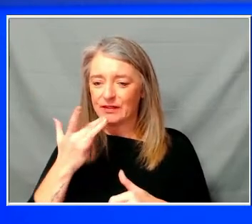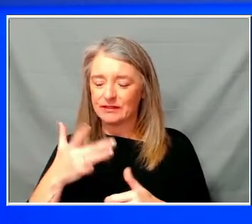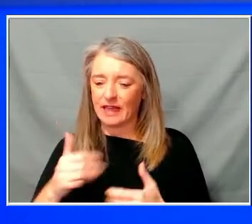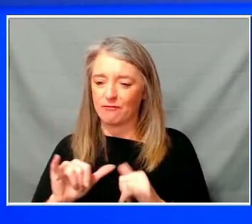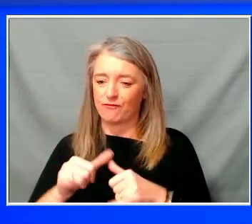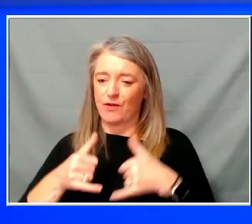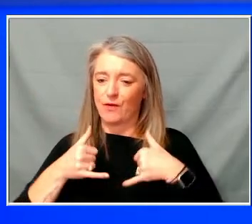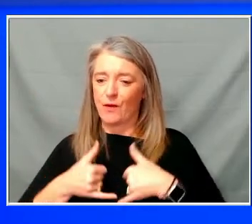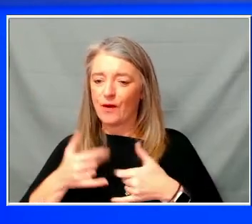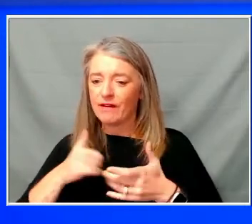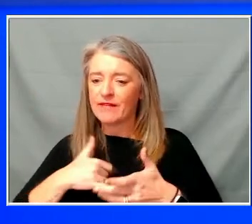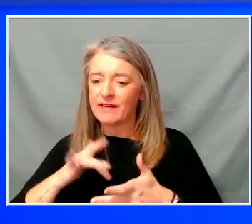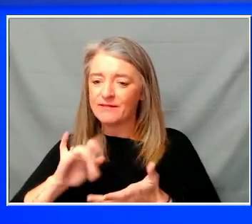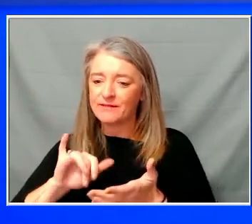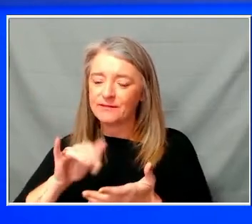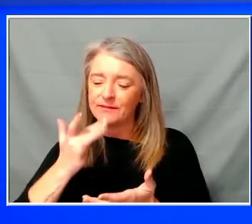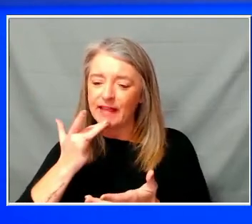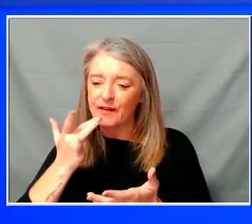that's